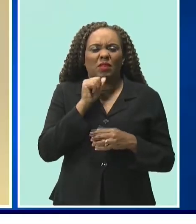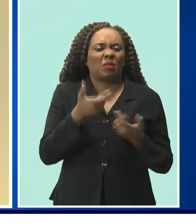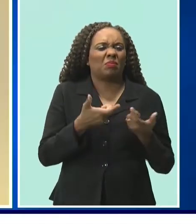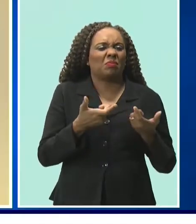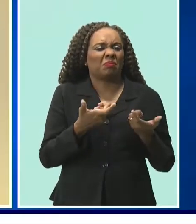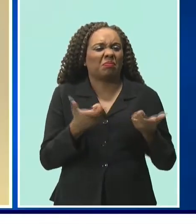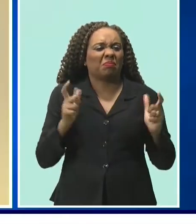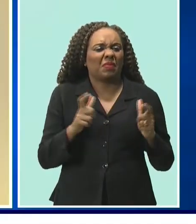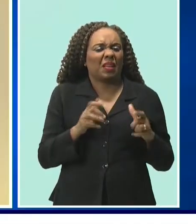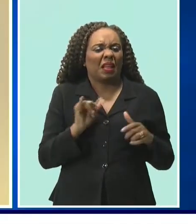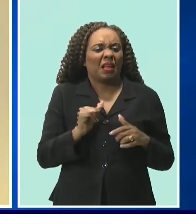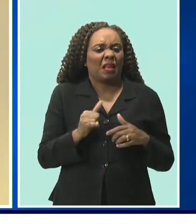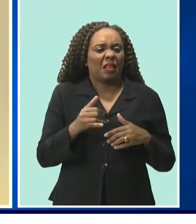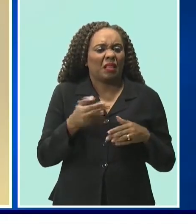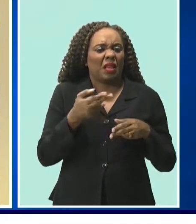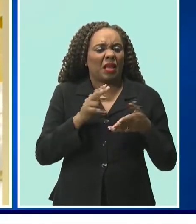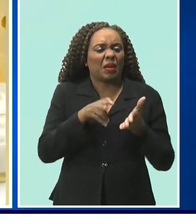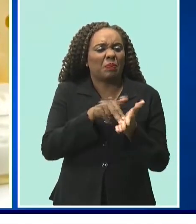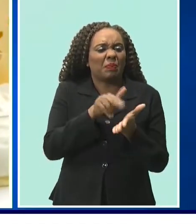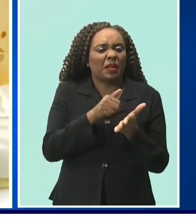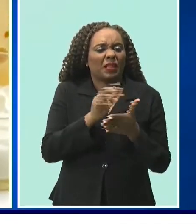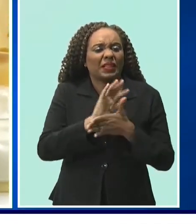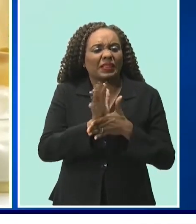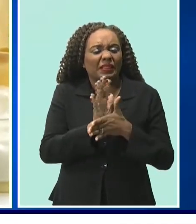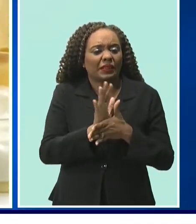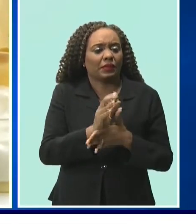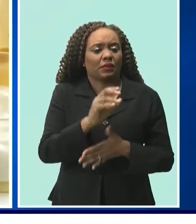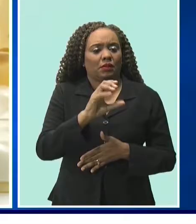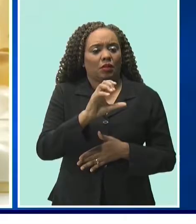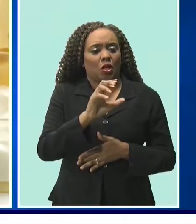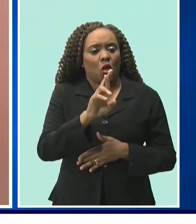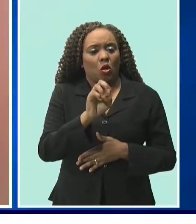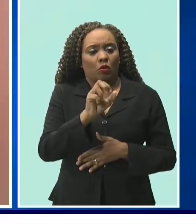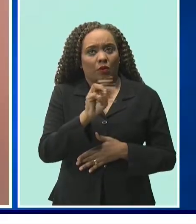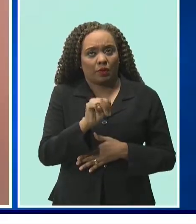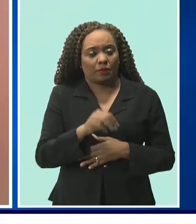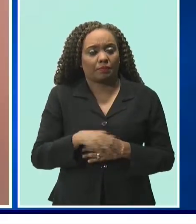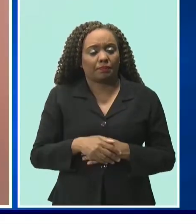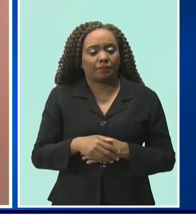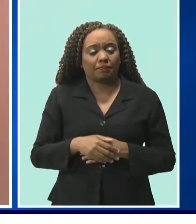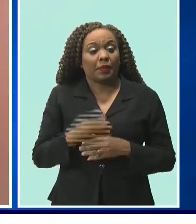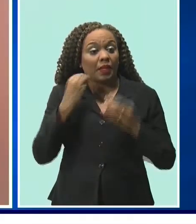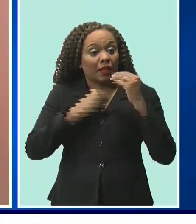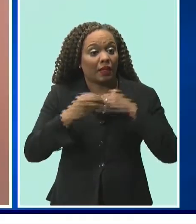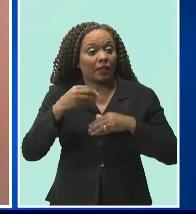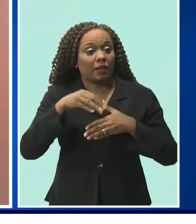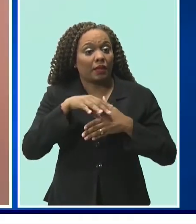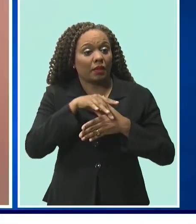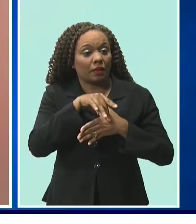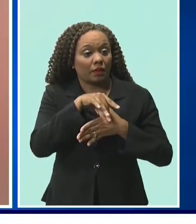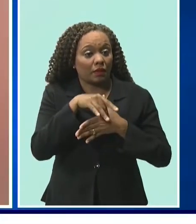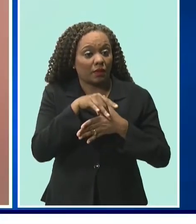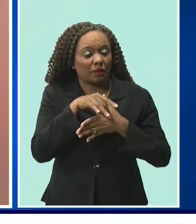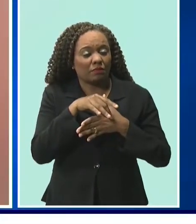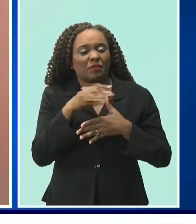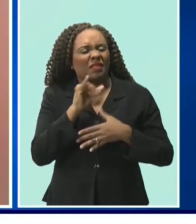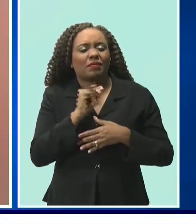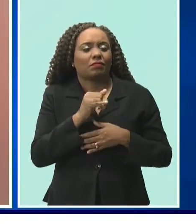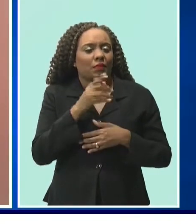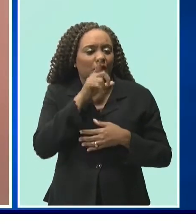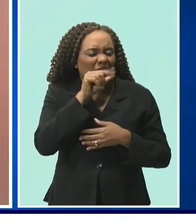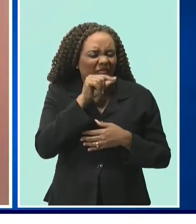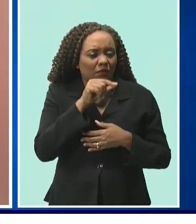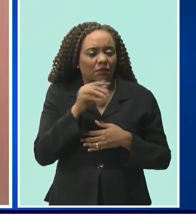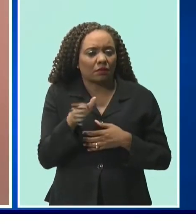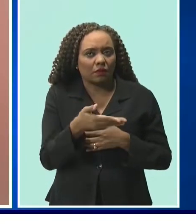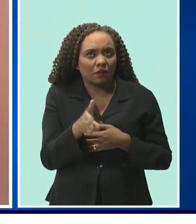butter, coconut oil, cream and cheese. Choose white meats like poultry and fish, which are generally low in fat rather than red